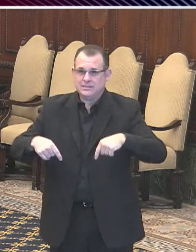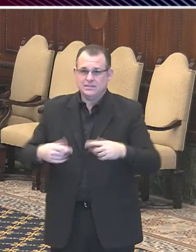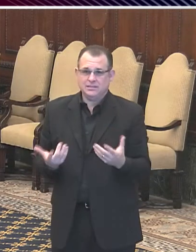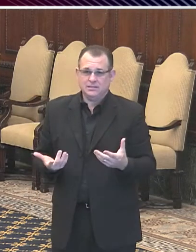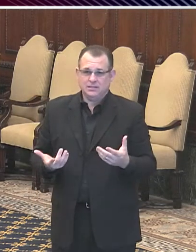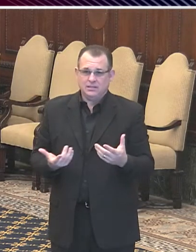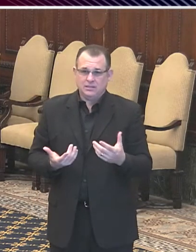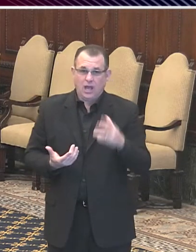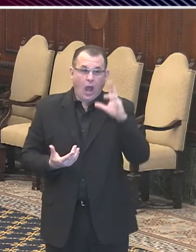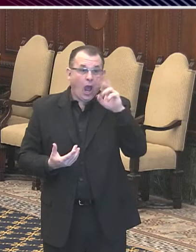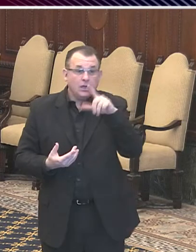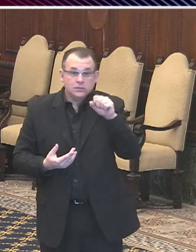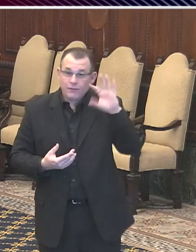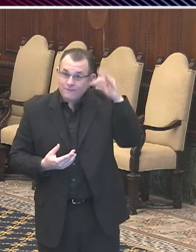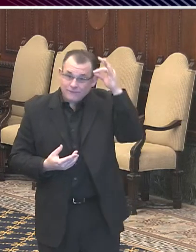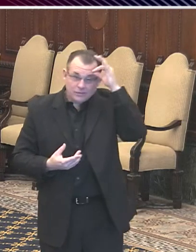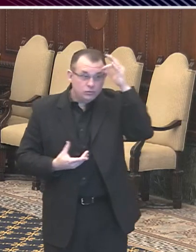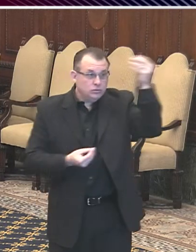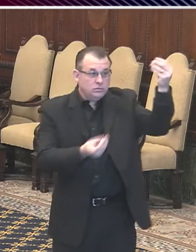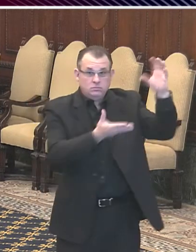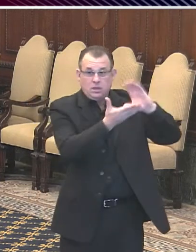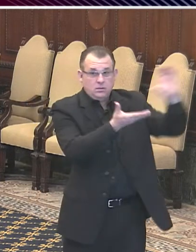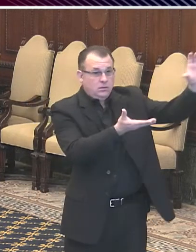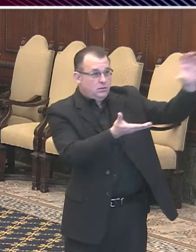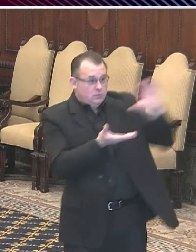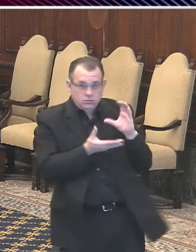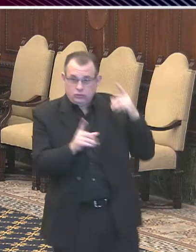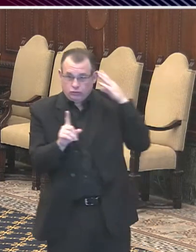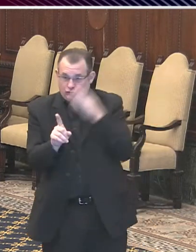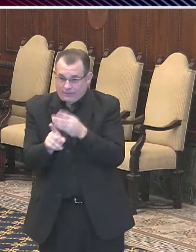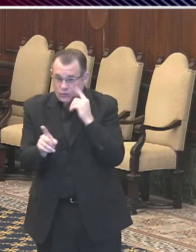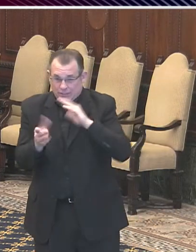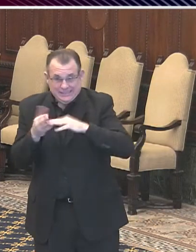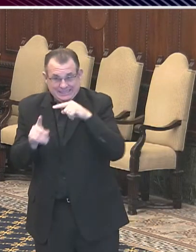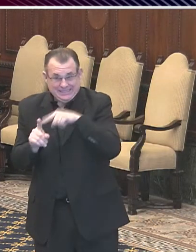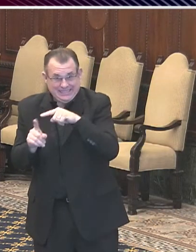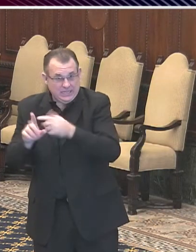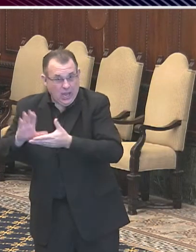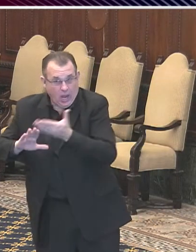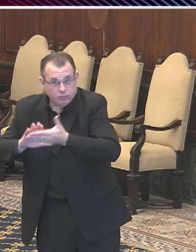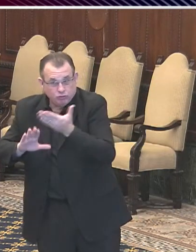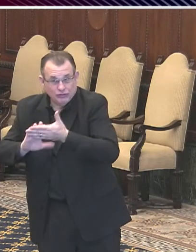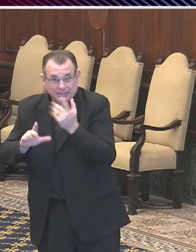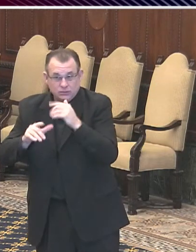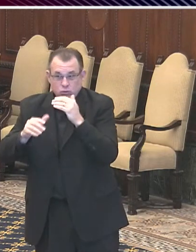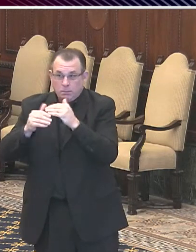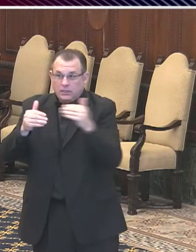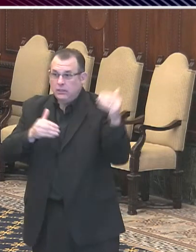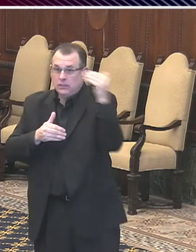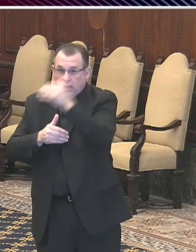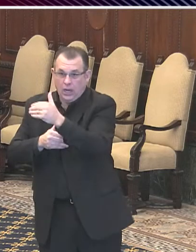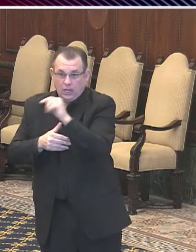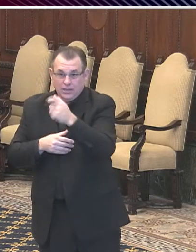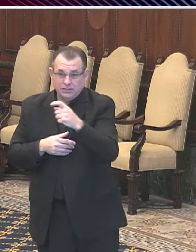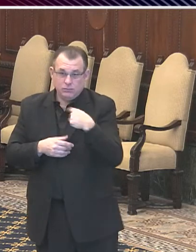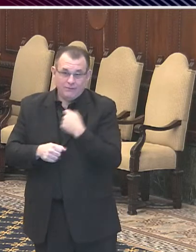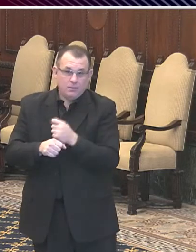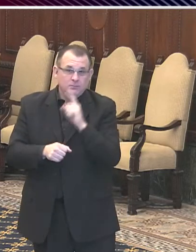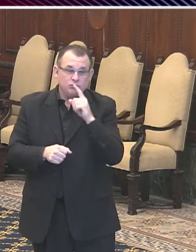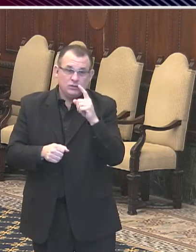government provides direct support for city operations beyond reimbursement, we're going to have to make some very difficult